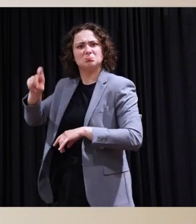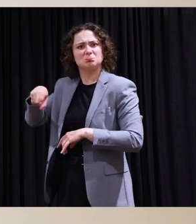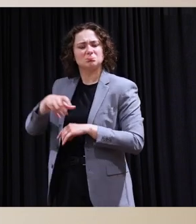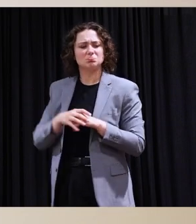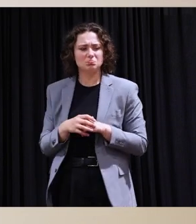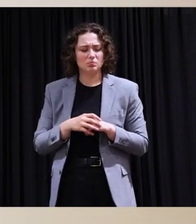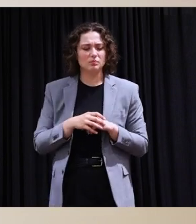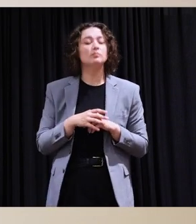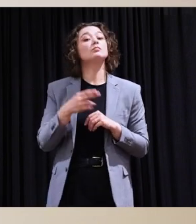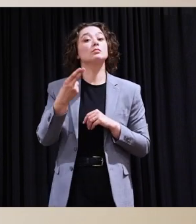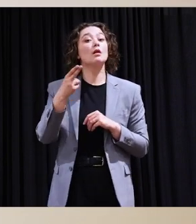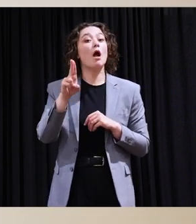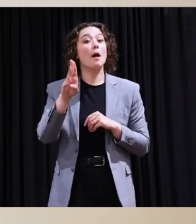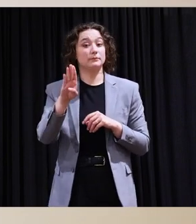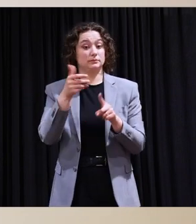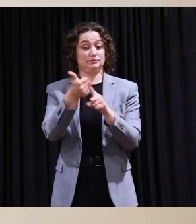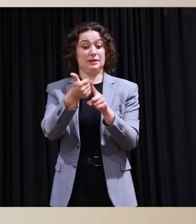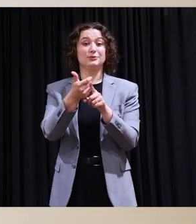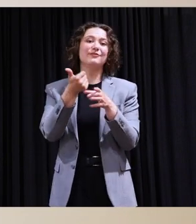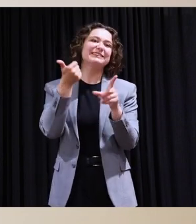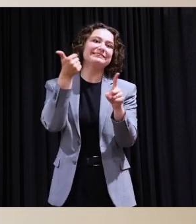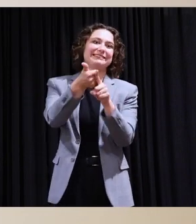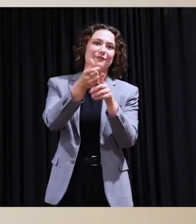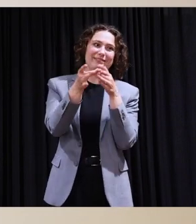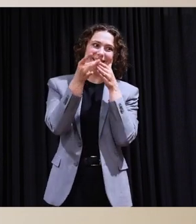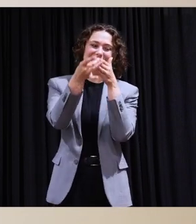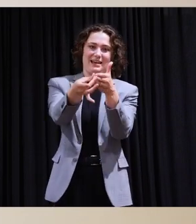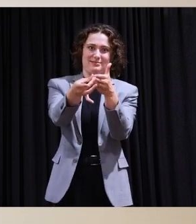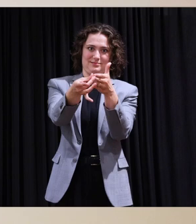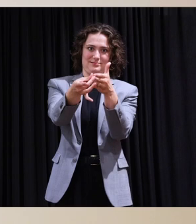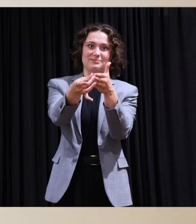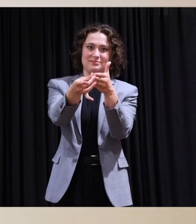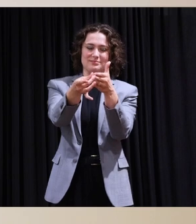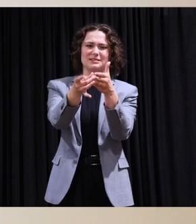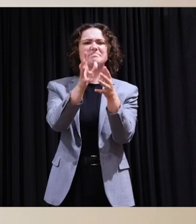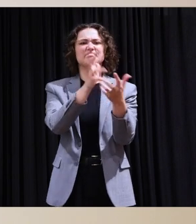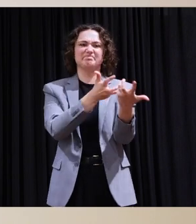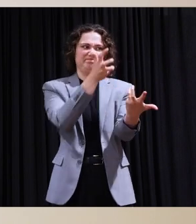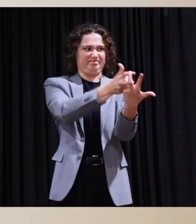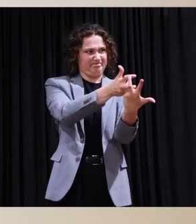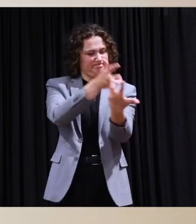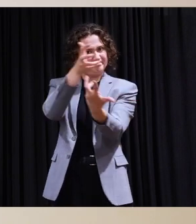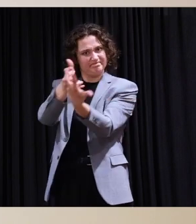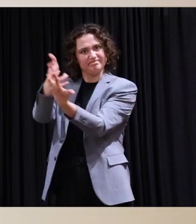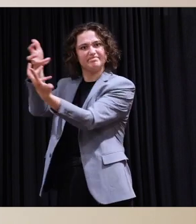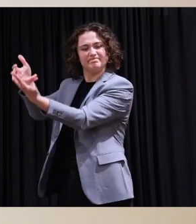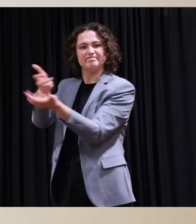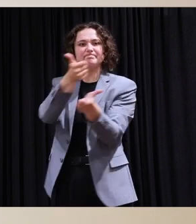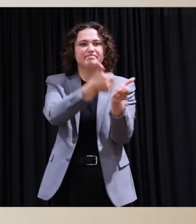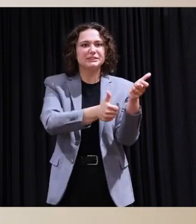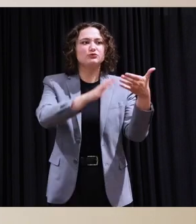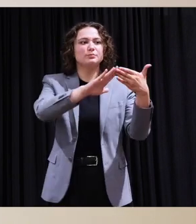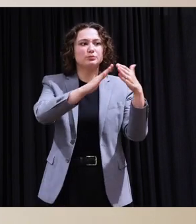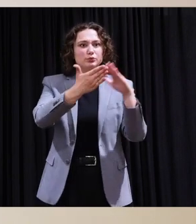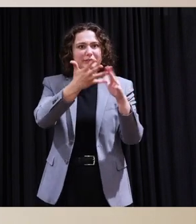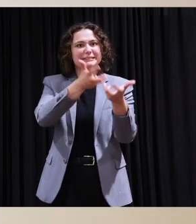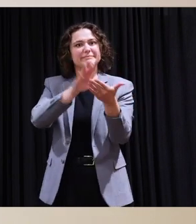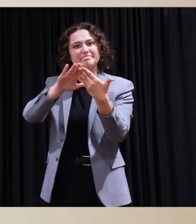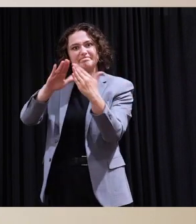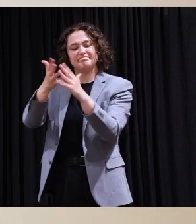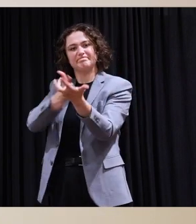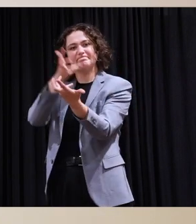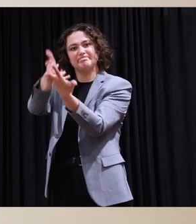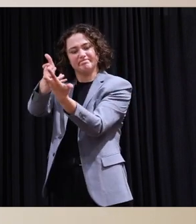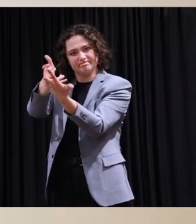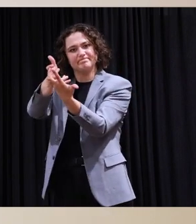This isn't the state coming in and saying, this is what we want each hub to do. This is really, again, we're providing funding so that you go out in community, you